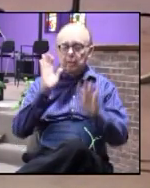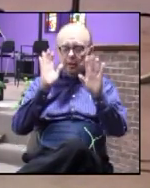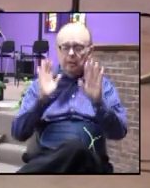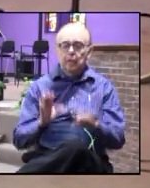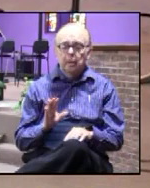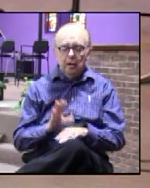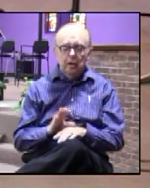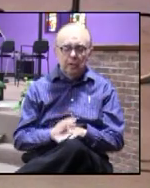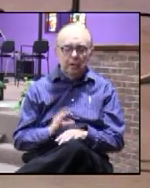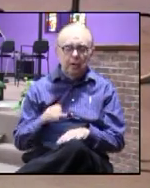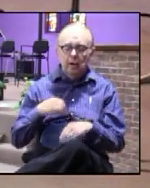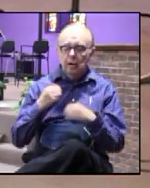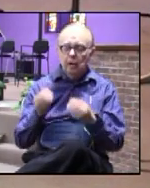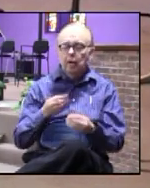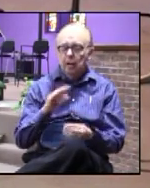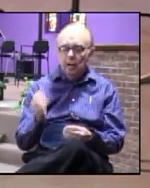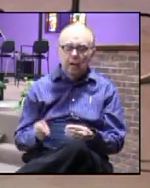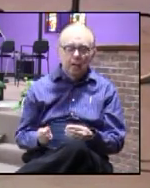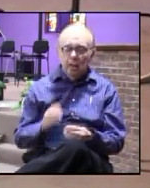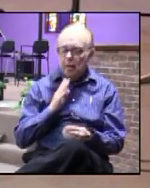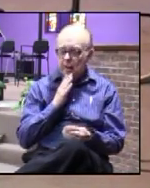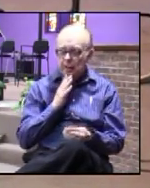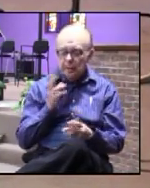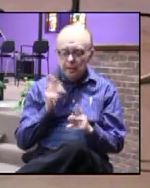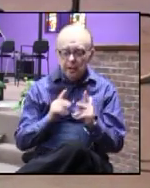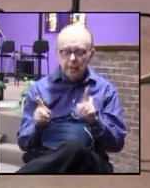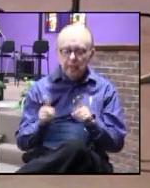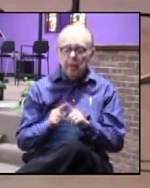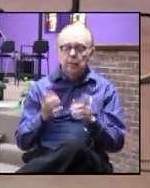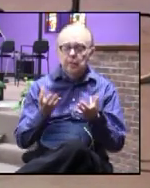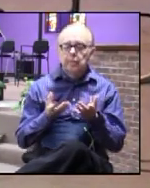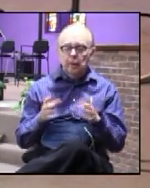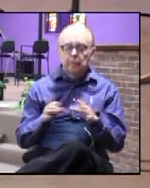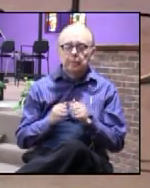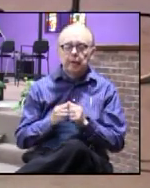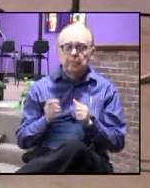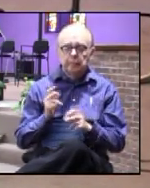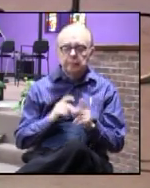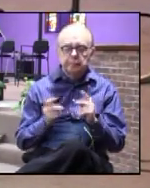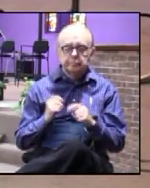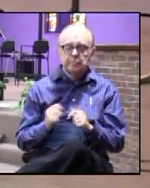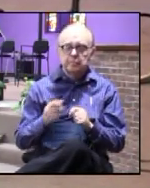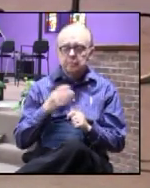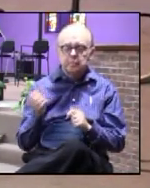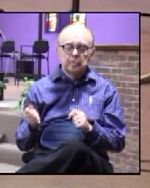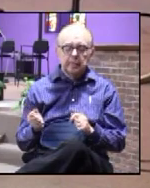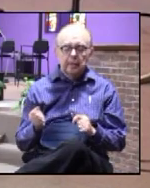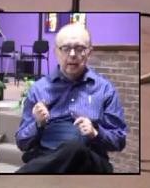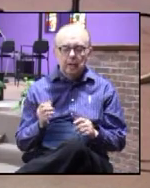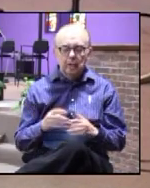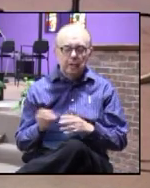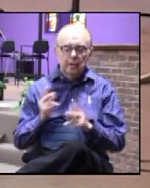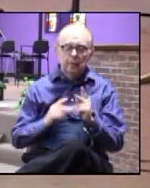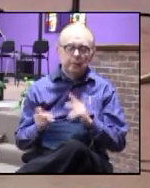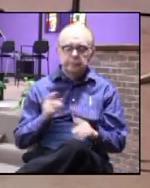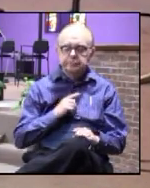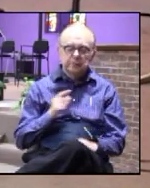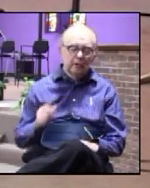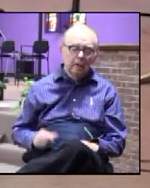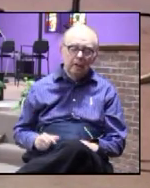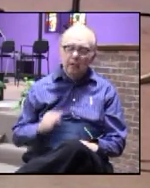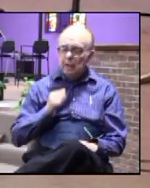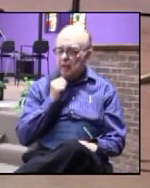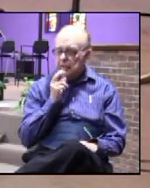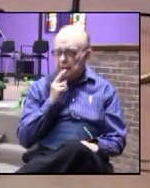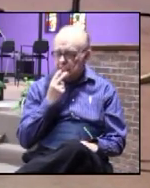I'm tithing every Sunday. I'm talking to people just the way you want me to talk to. I'm trying my best to lead people to the Lord. And God, I'm just not seeing